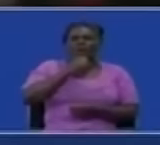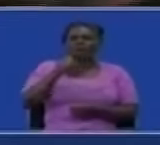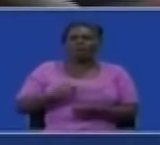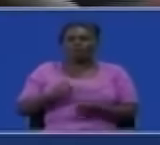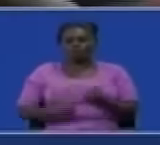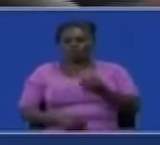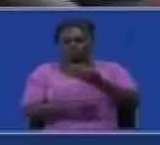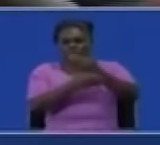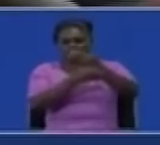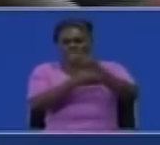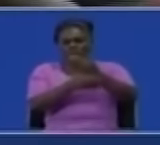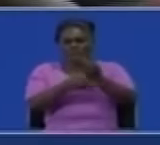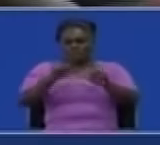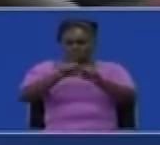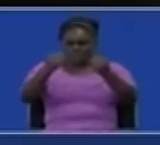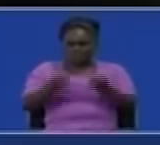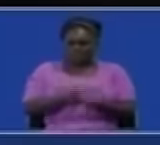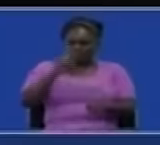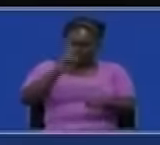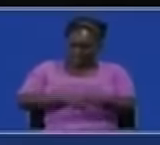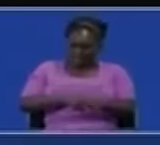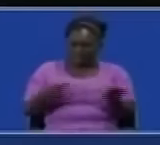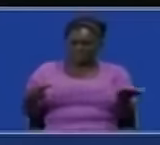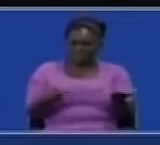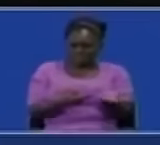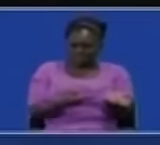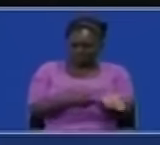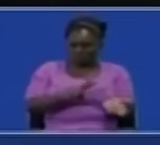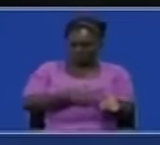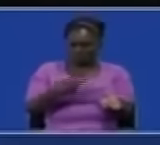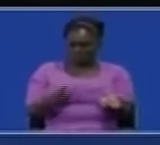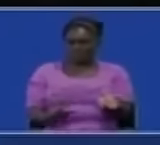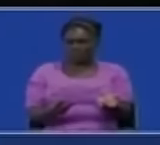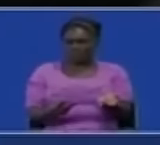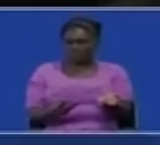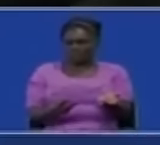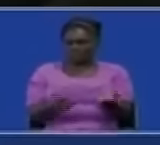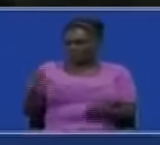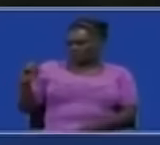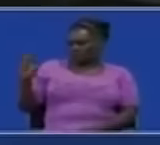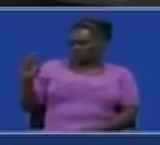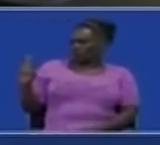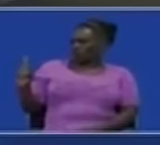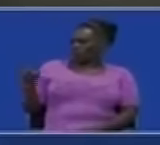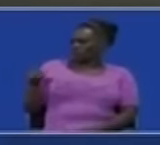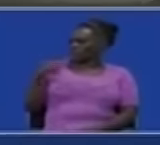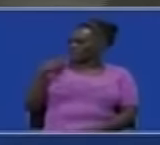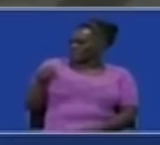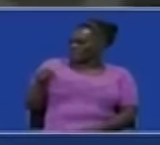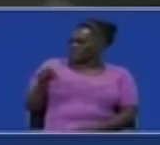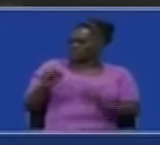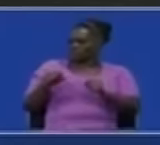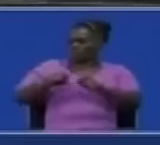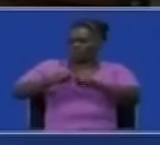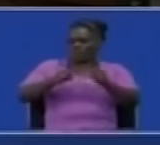backup system in the event that technology fails, a loophole which court argues could be manipulated